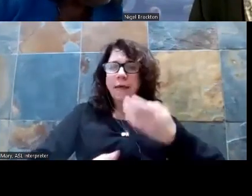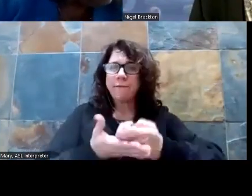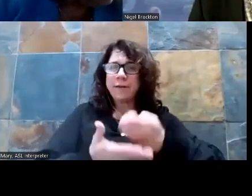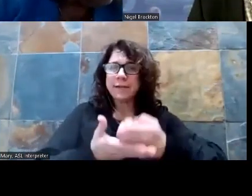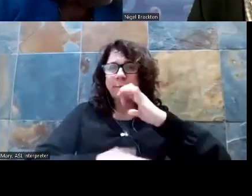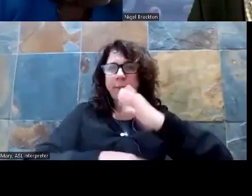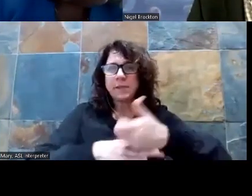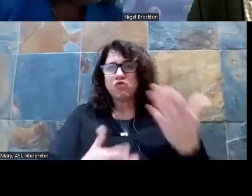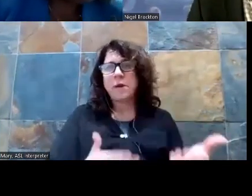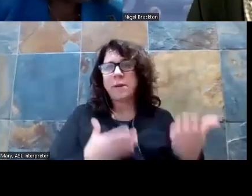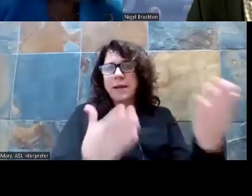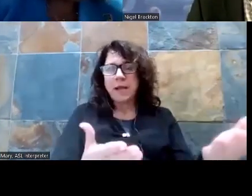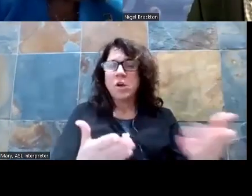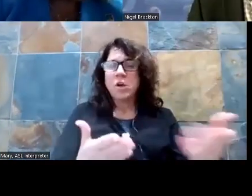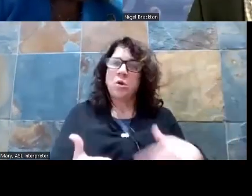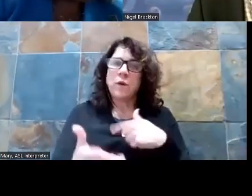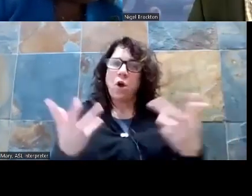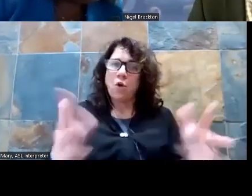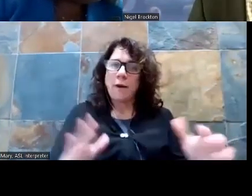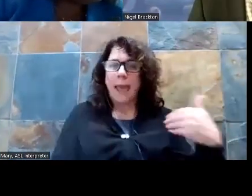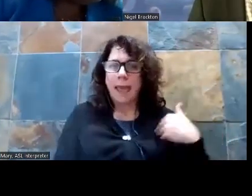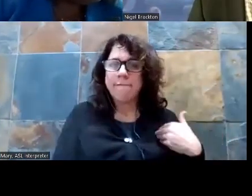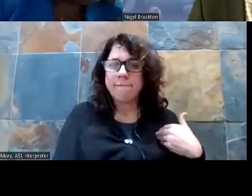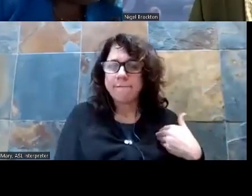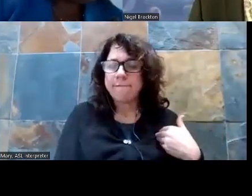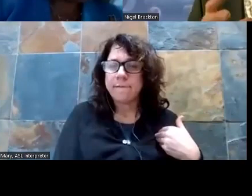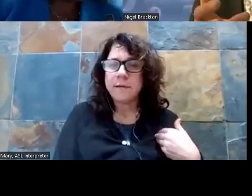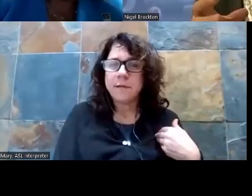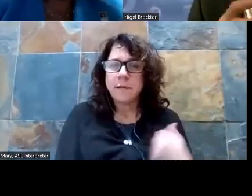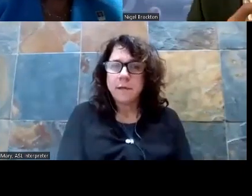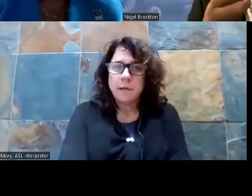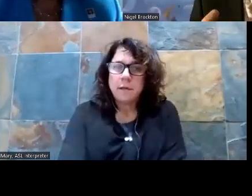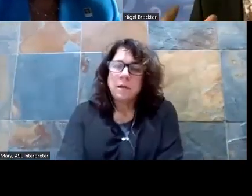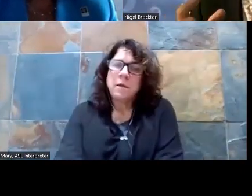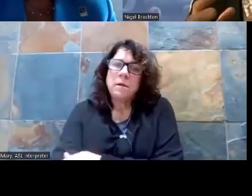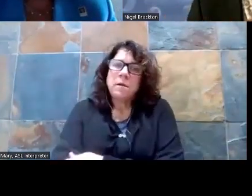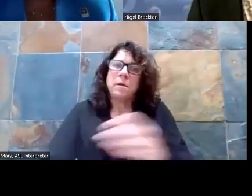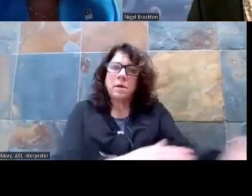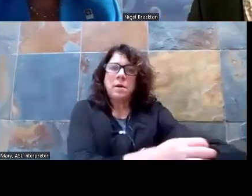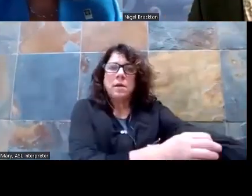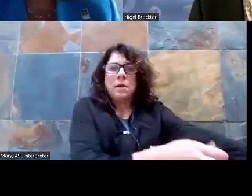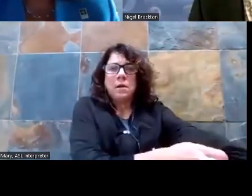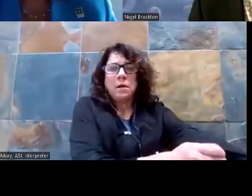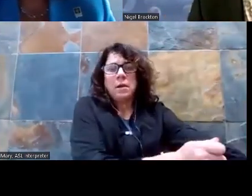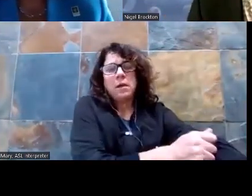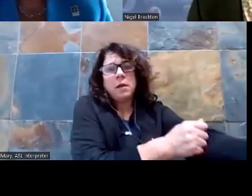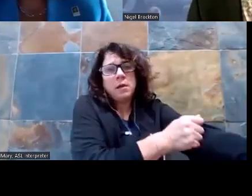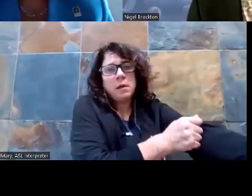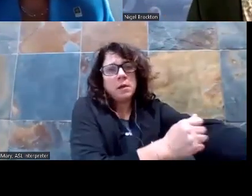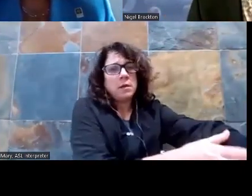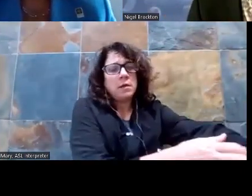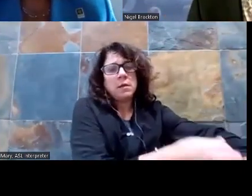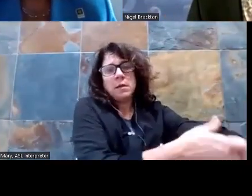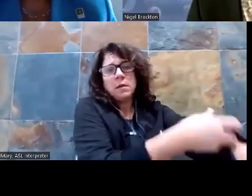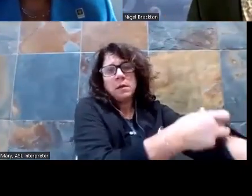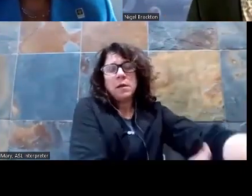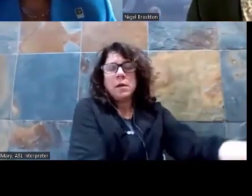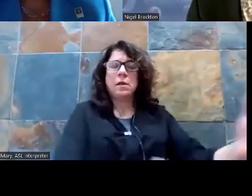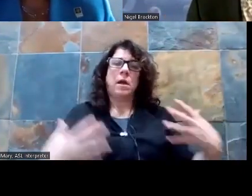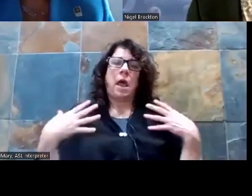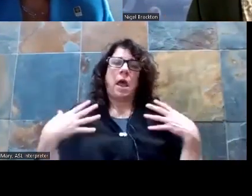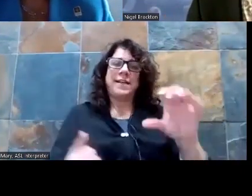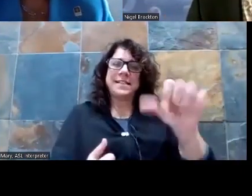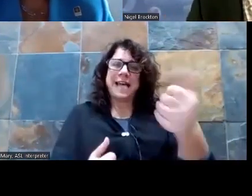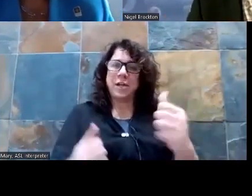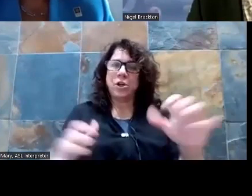evidence-based recommendations that we already have. And then sort of bolted onto that is the Healthy 10 Challenge, which is